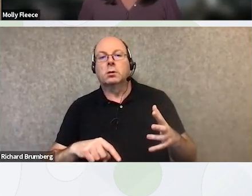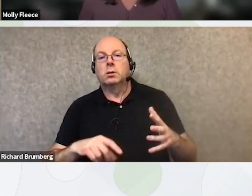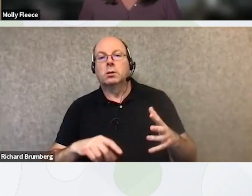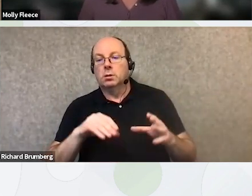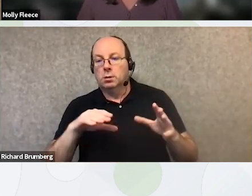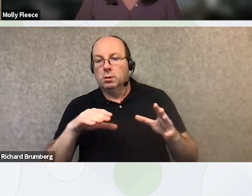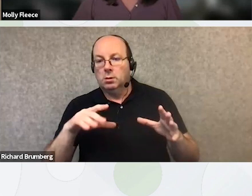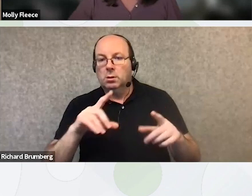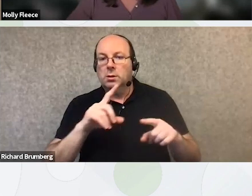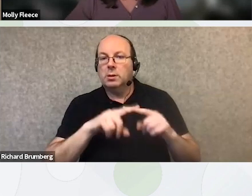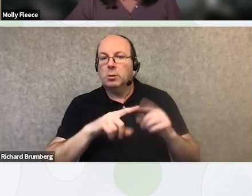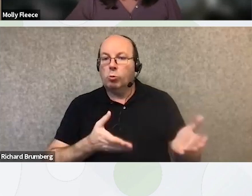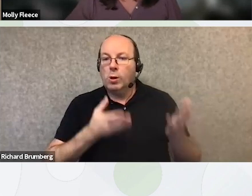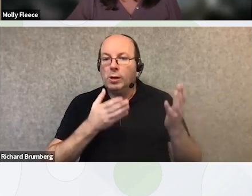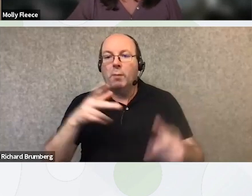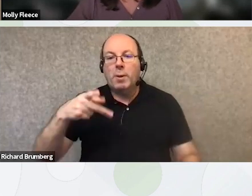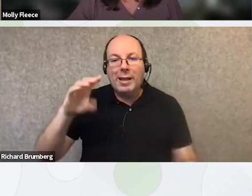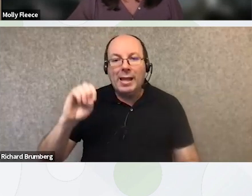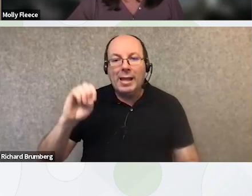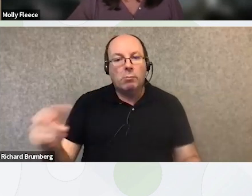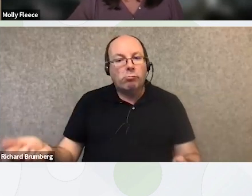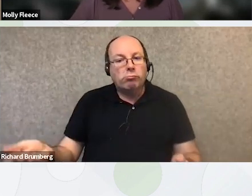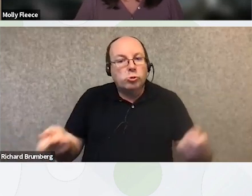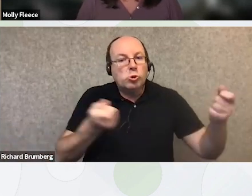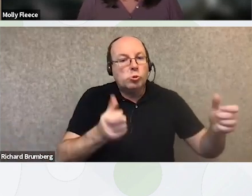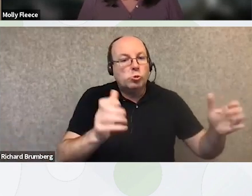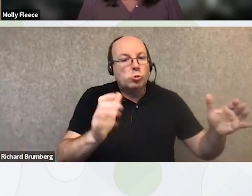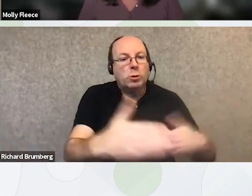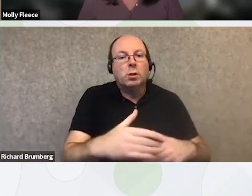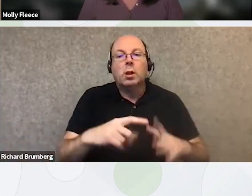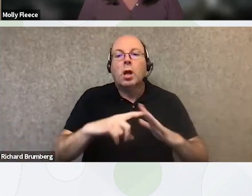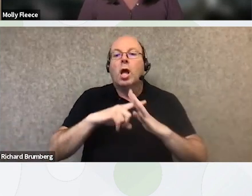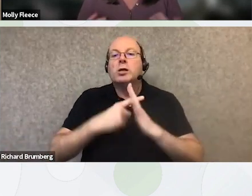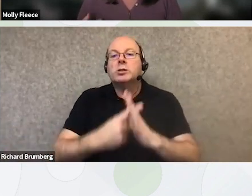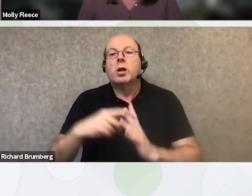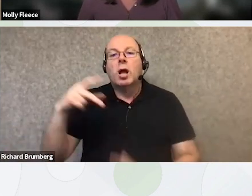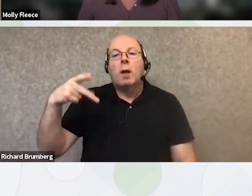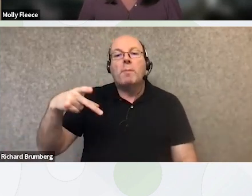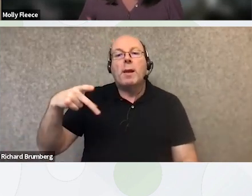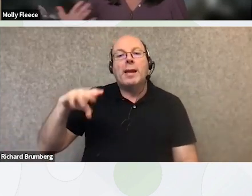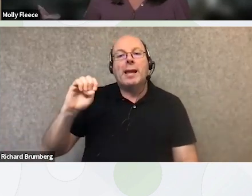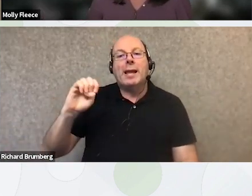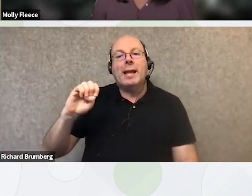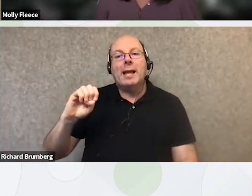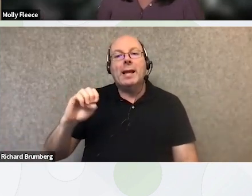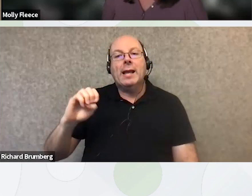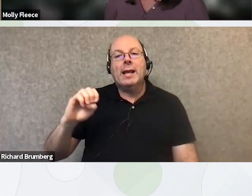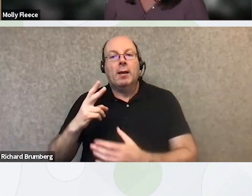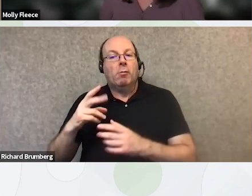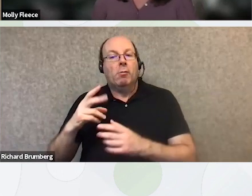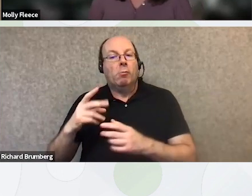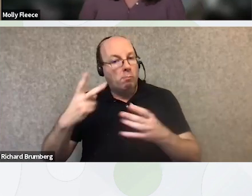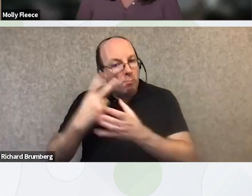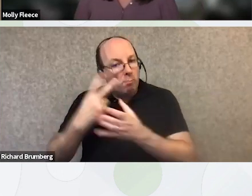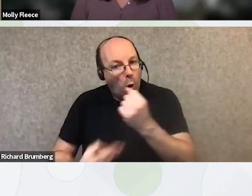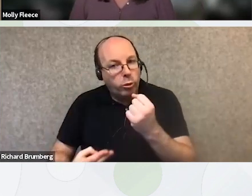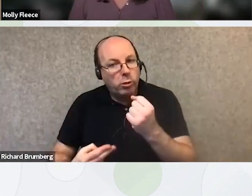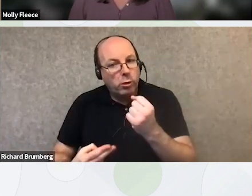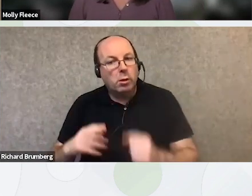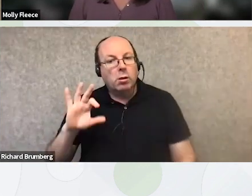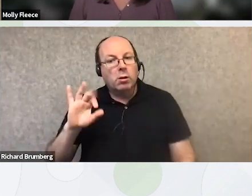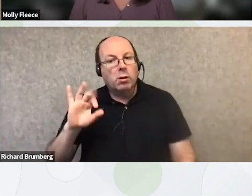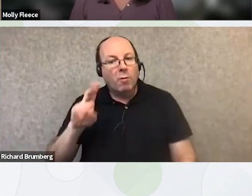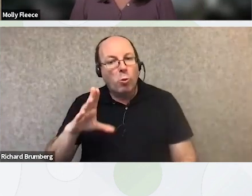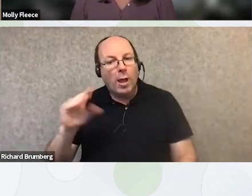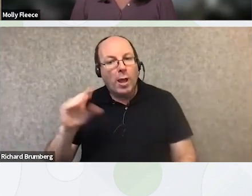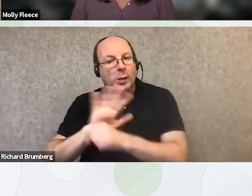all of the recommended PPE. And it's recommended that you start with PPE targeting both influenza and COVID. So that